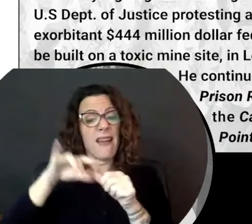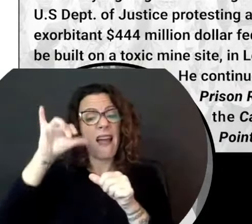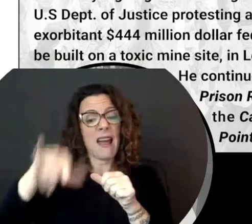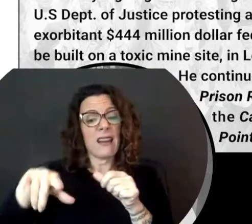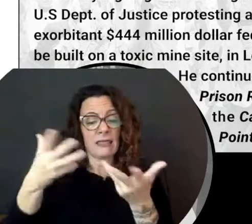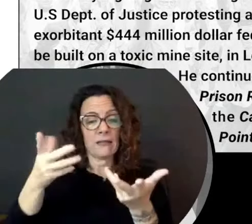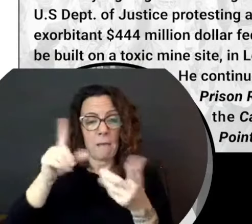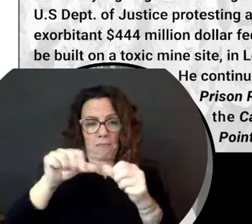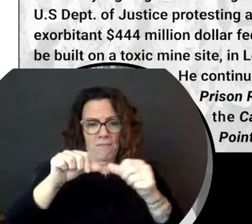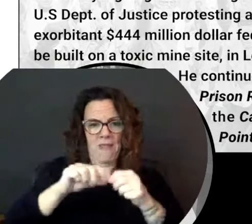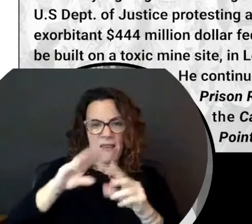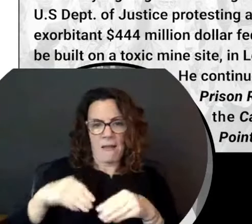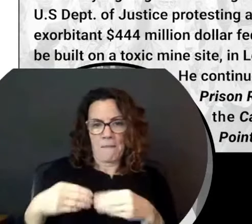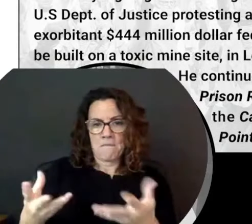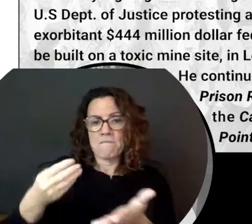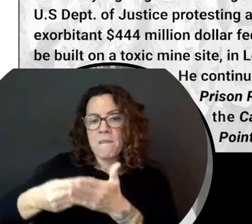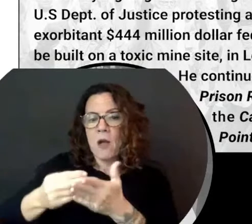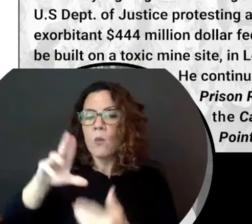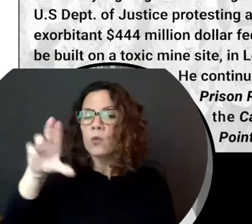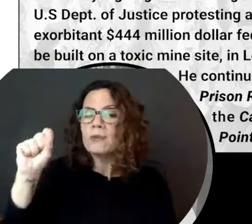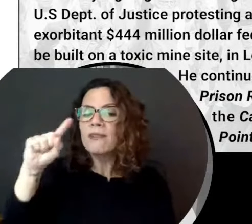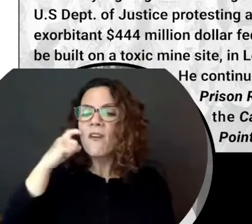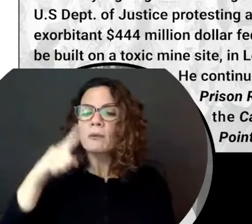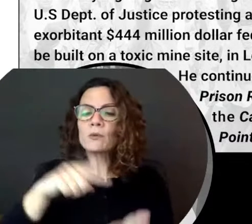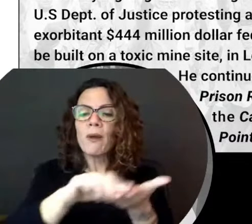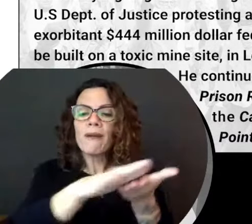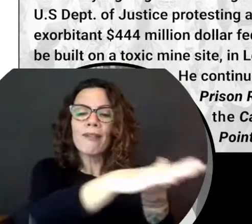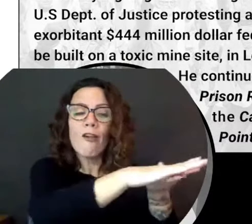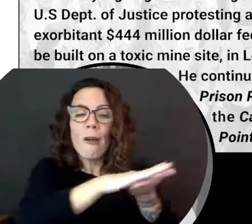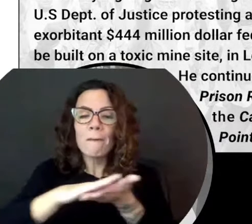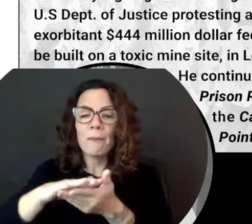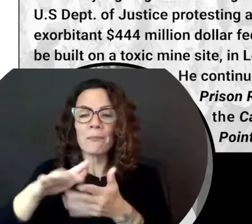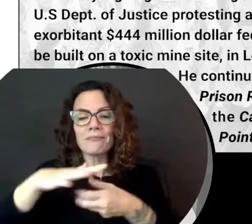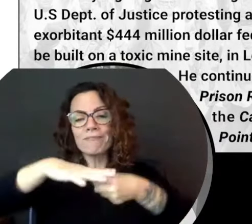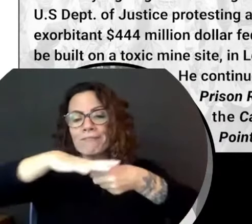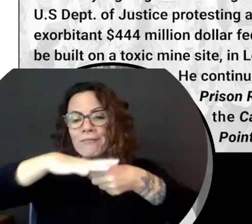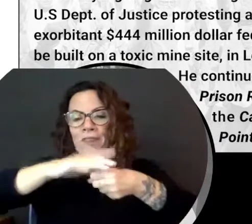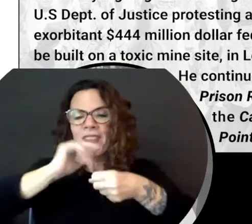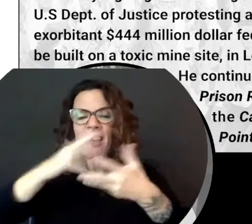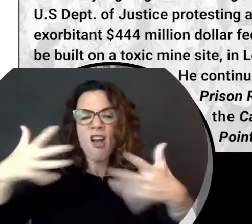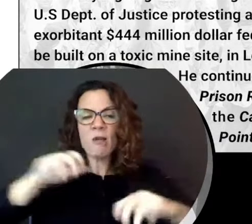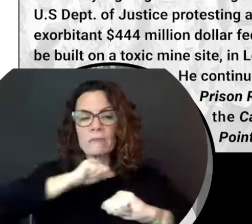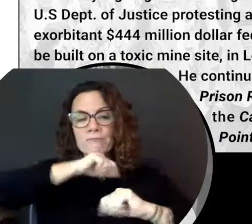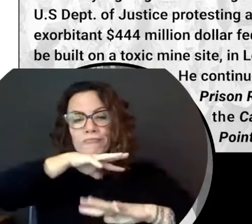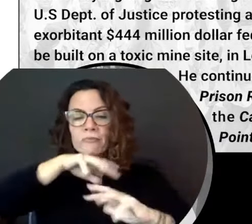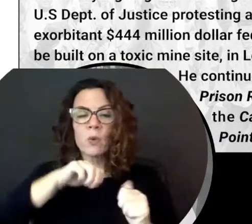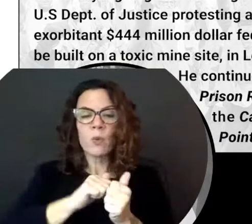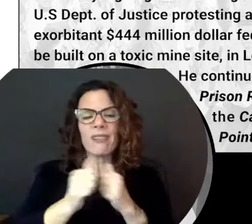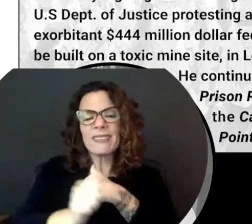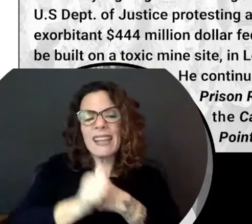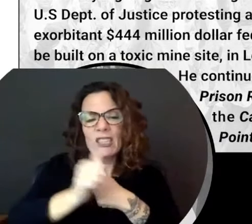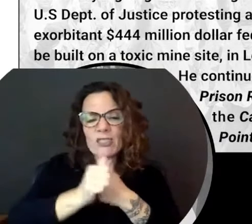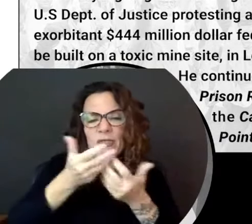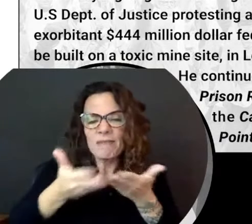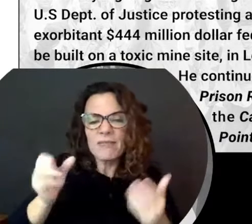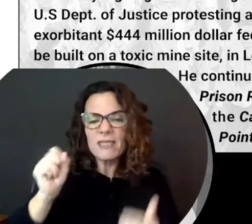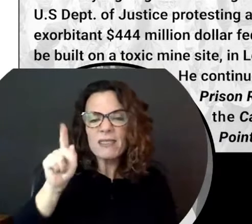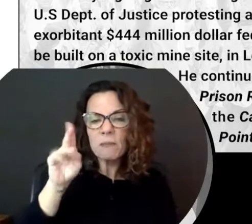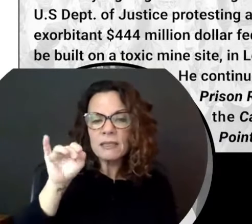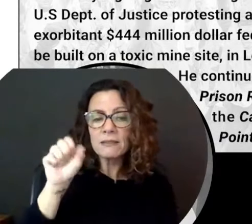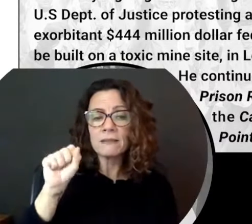the area dirty. What if the government knows the land is polluted, toxic,